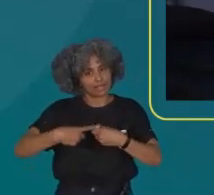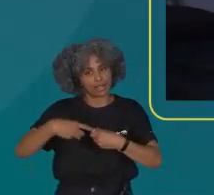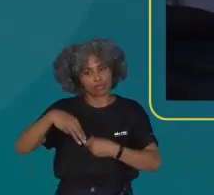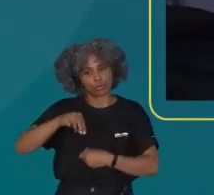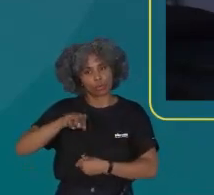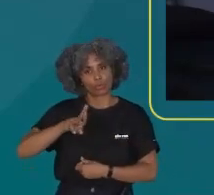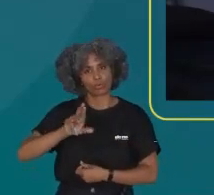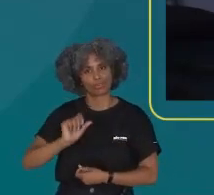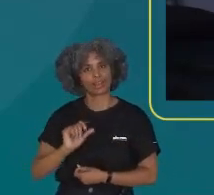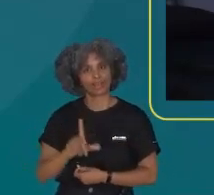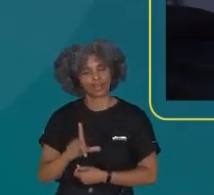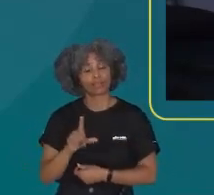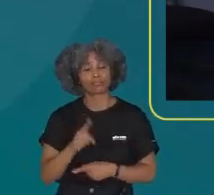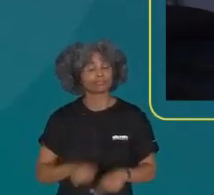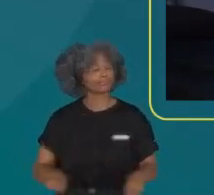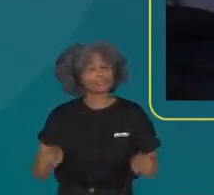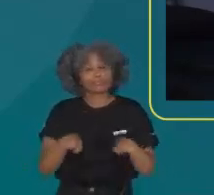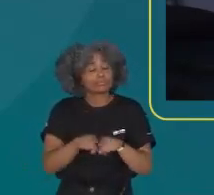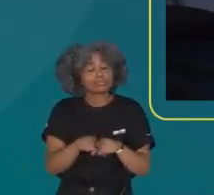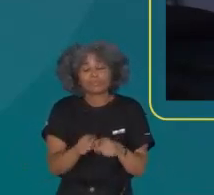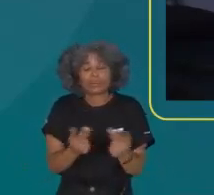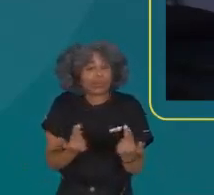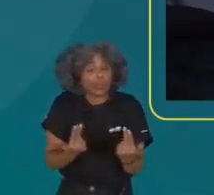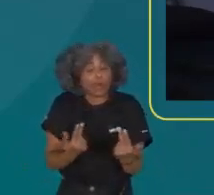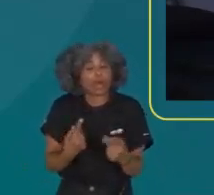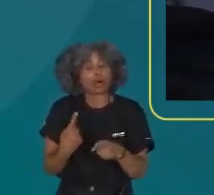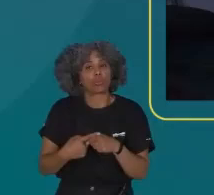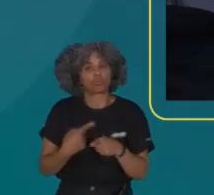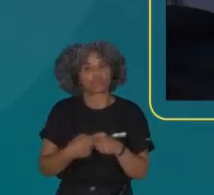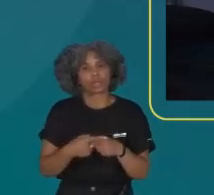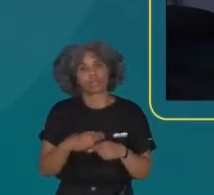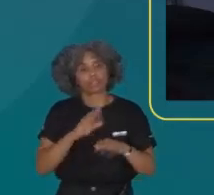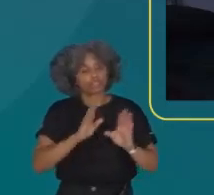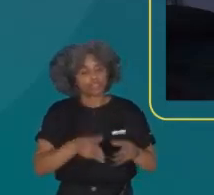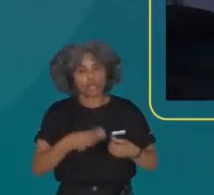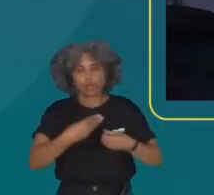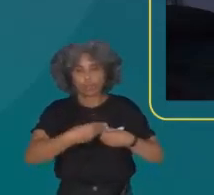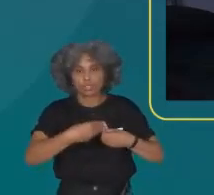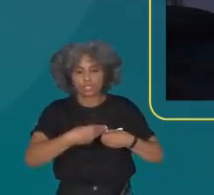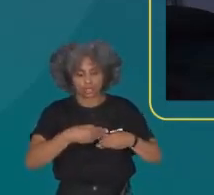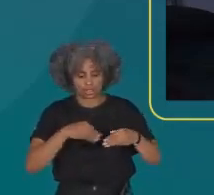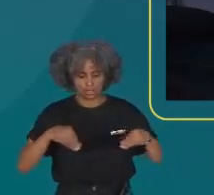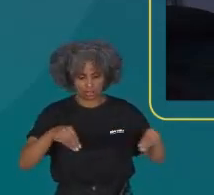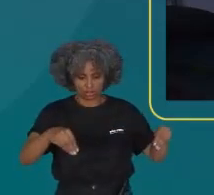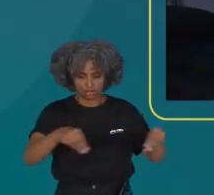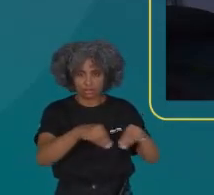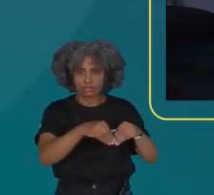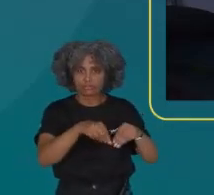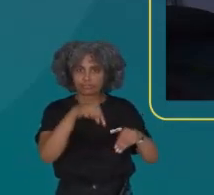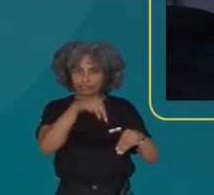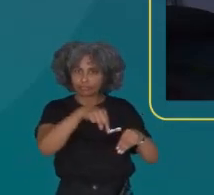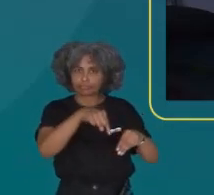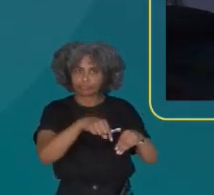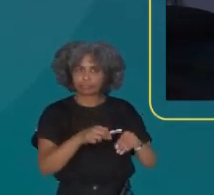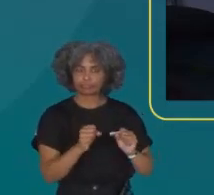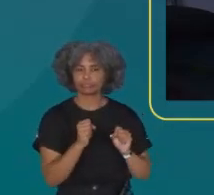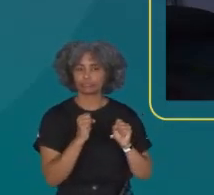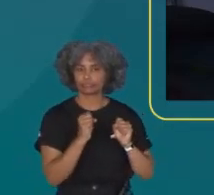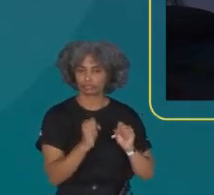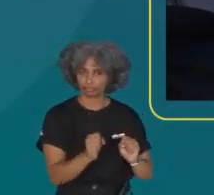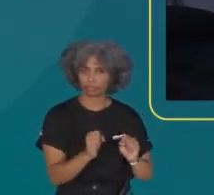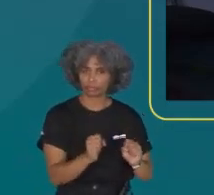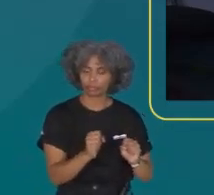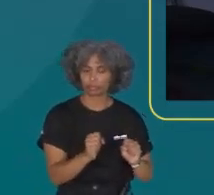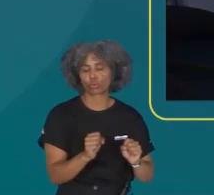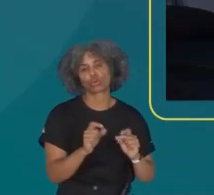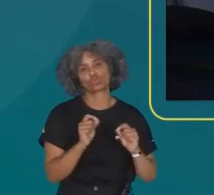what we own as the city, to make sure that we can renaturalize the shore, the banks, and protect a lot of